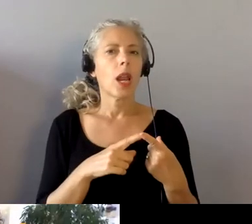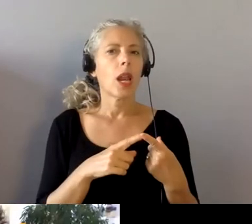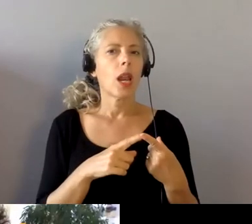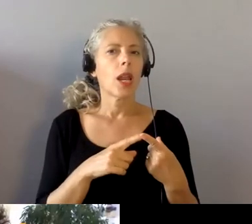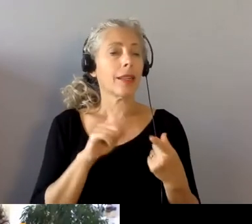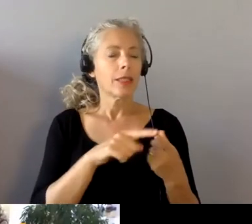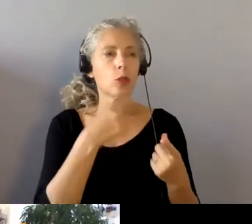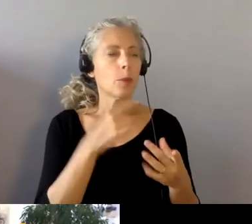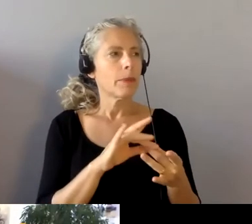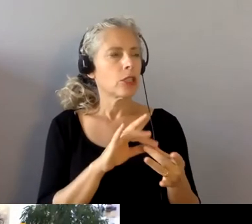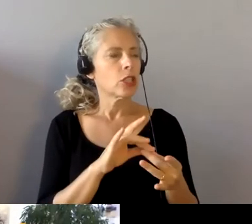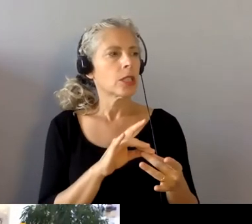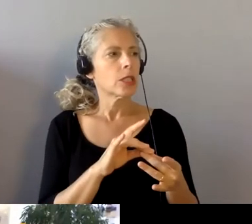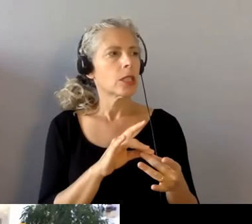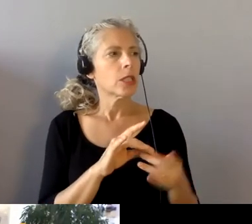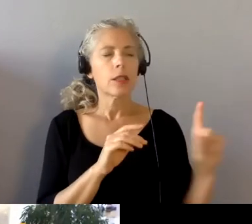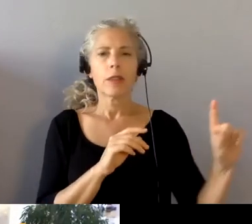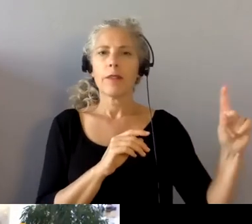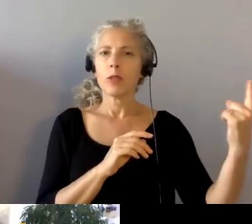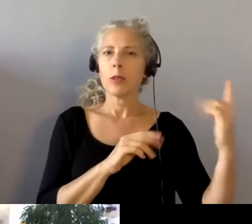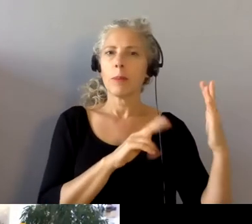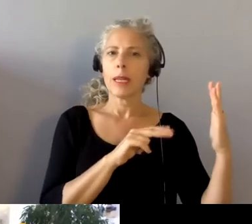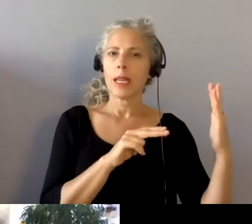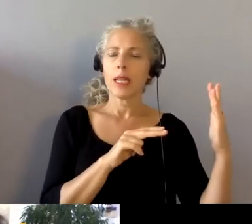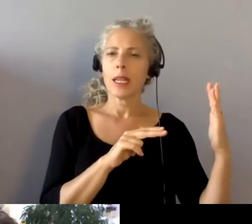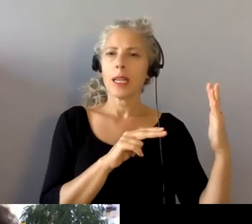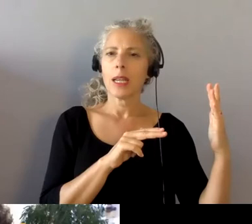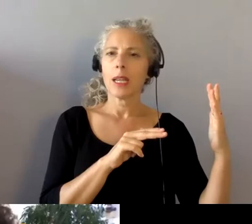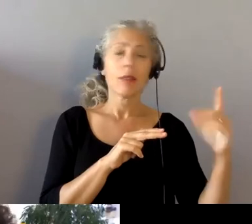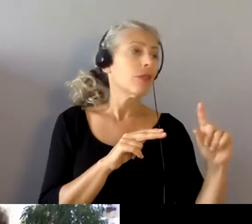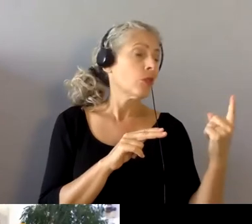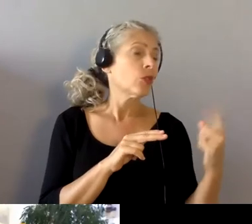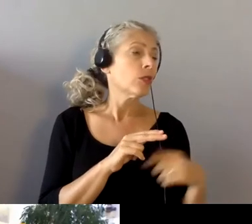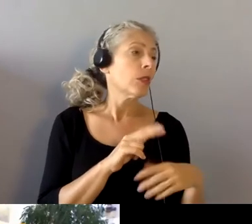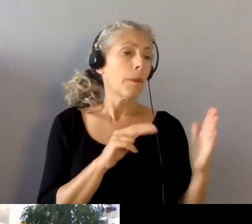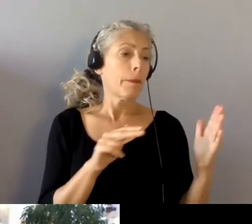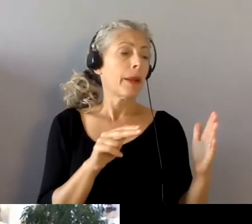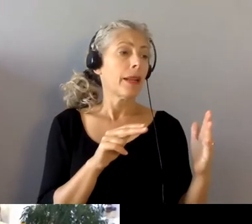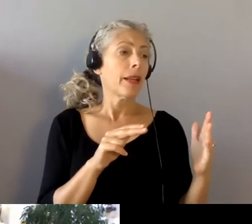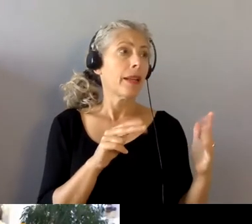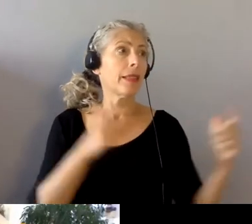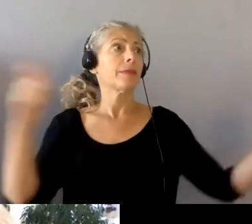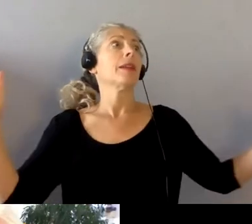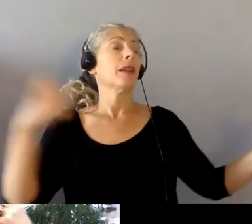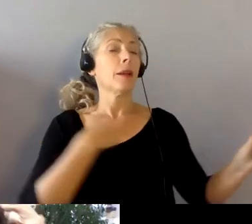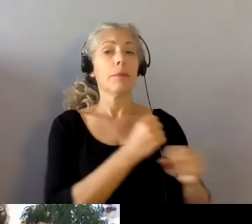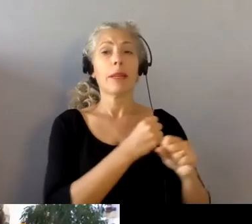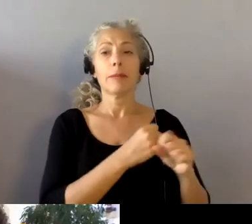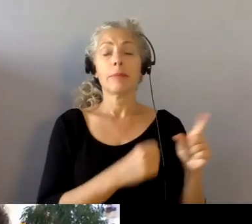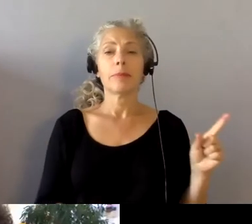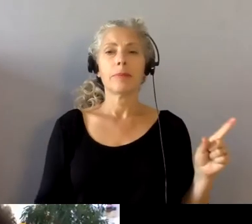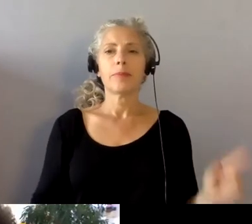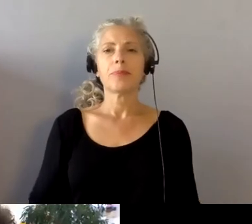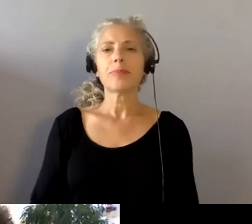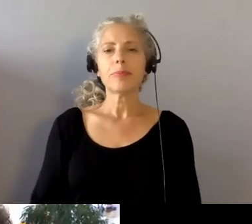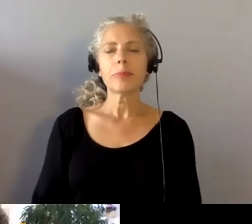until you mentioned it, that's the first painting you see, which was the first painting of that scale that mm-hmm. I made. And